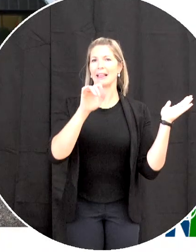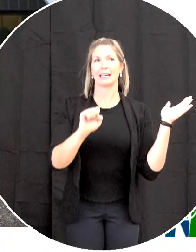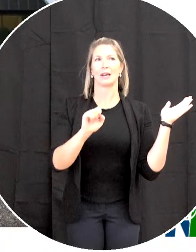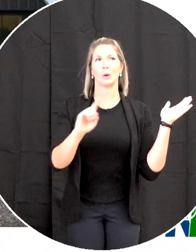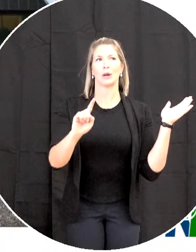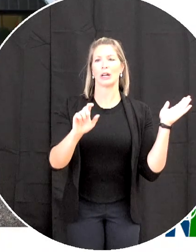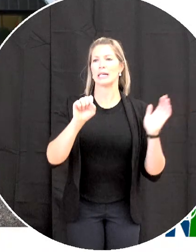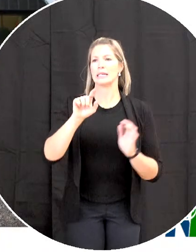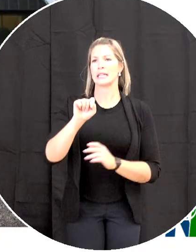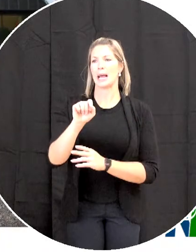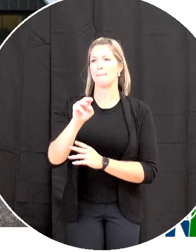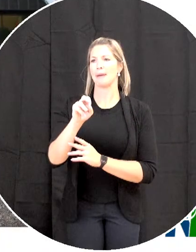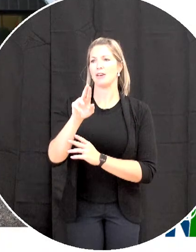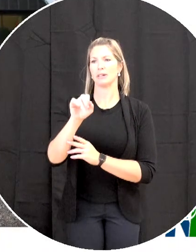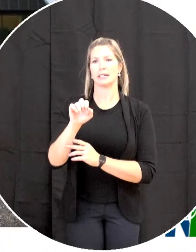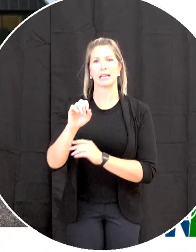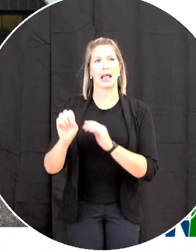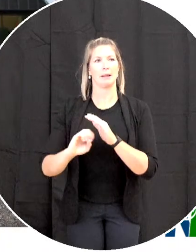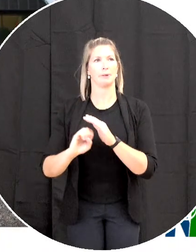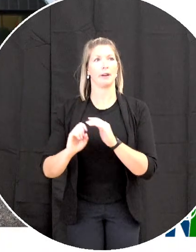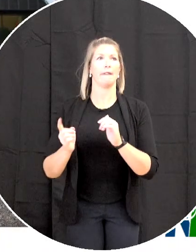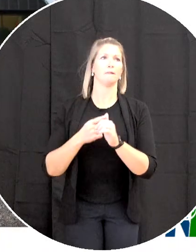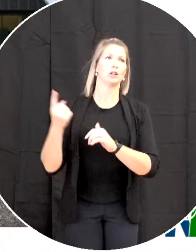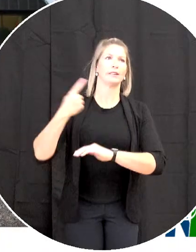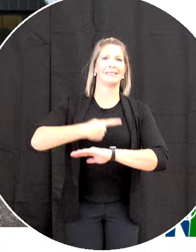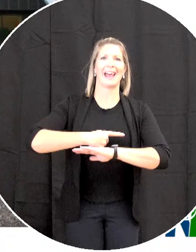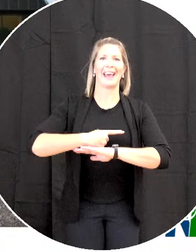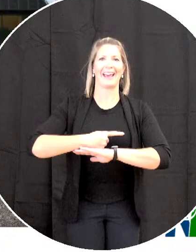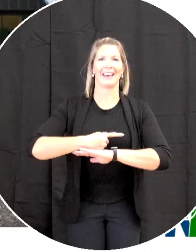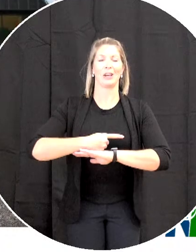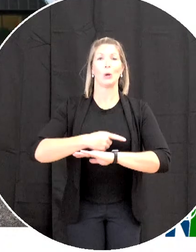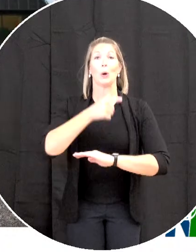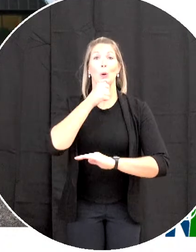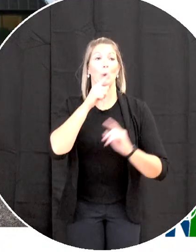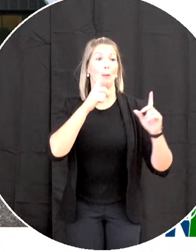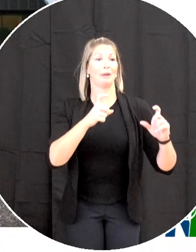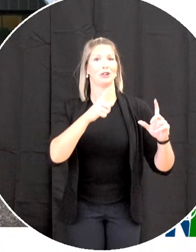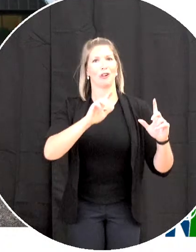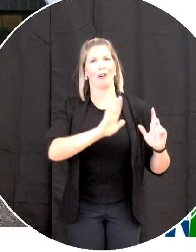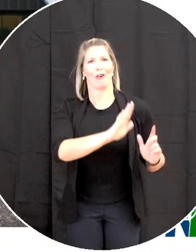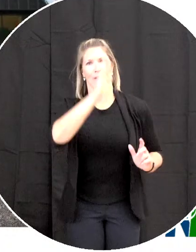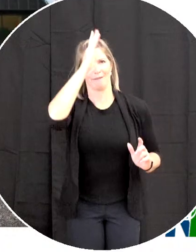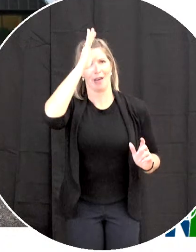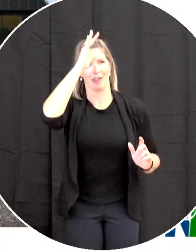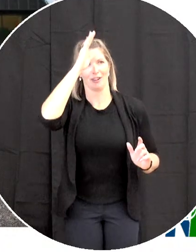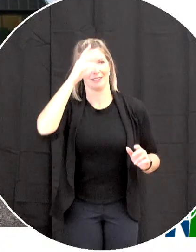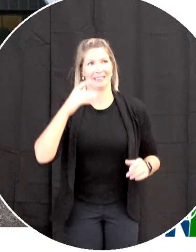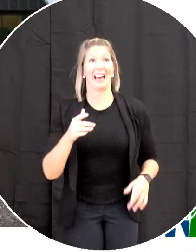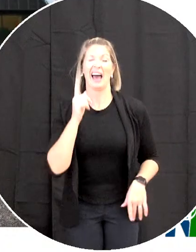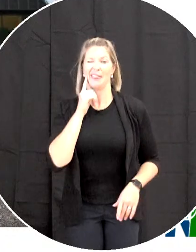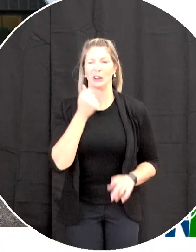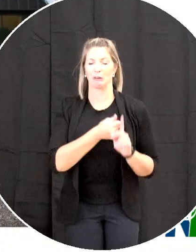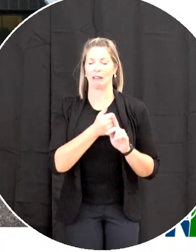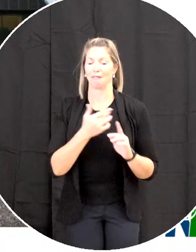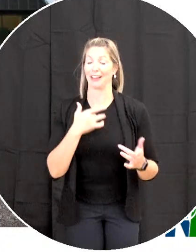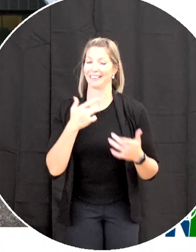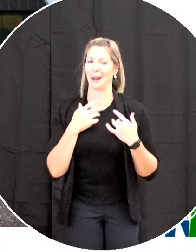Elementary on the very first day of school, and this is a photo taken by her dad. I think she's pretty euphoric about getting back.